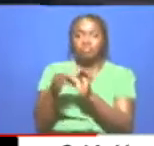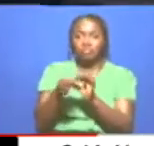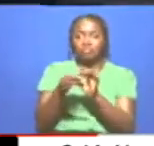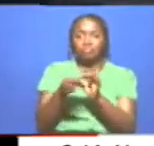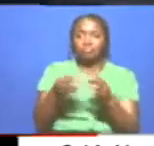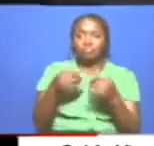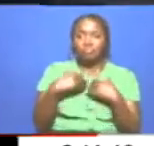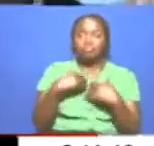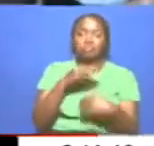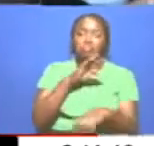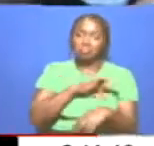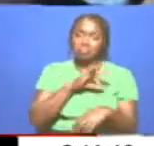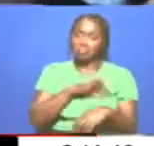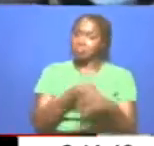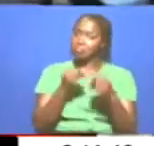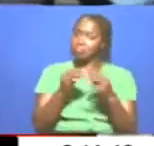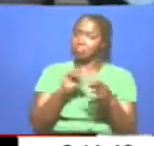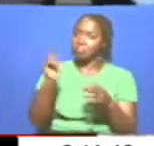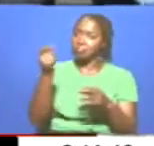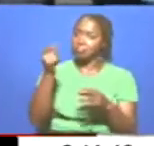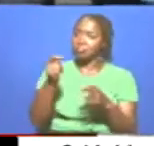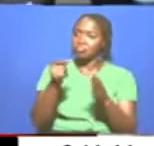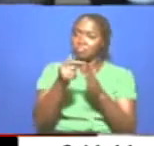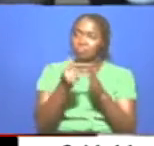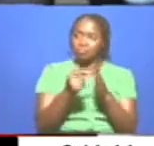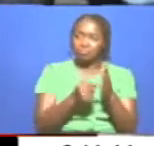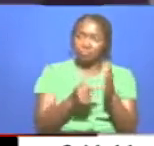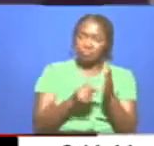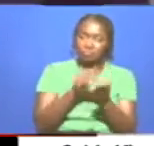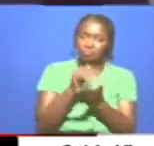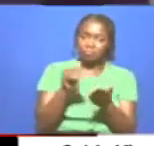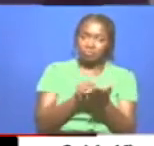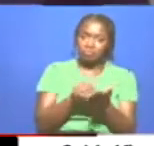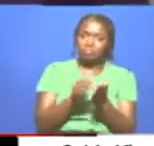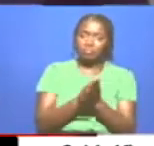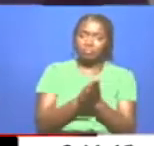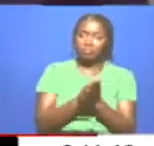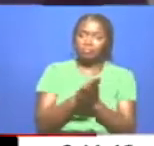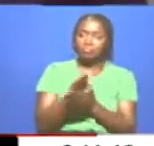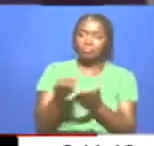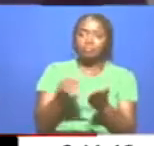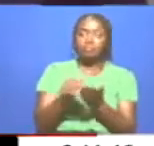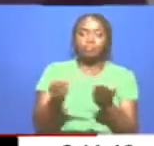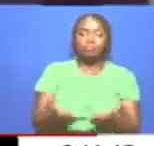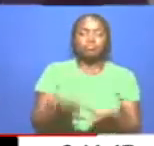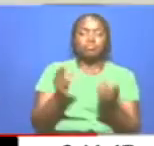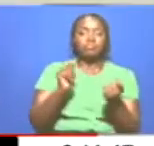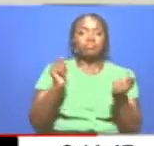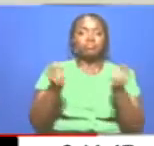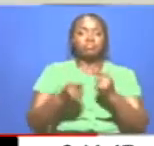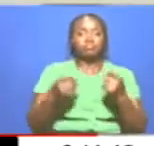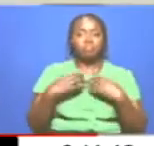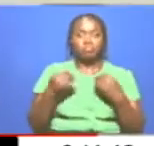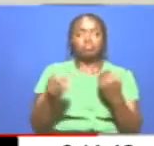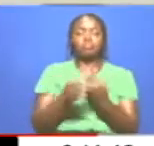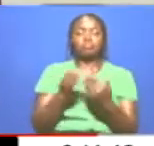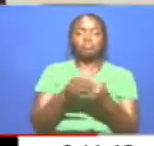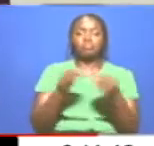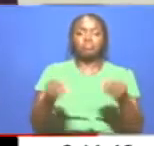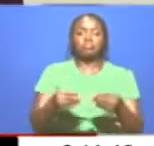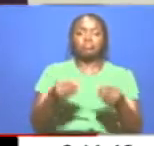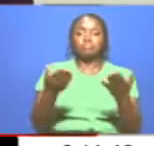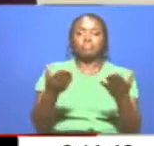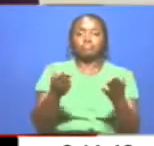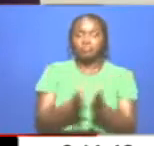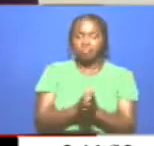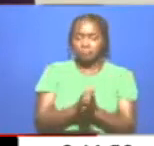numerous benefits to Kenya, even as she described the upcoming center as a catalyst to the transformative change in healthcare delivery. I also wish